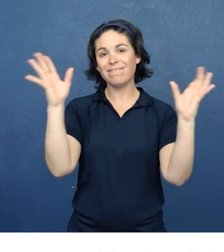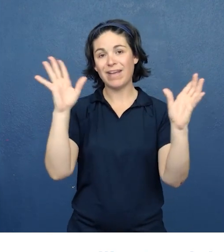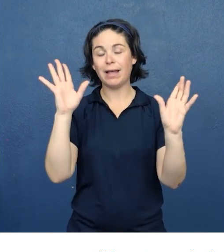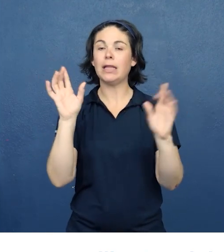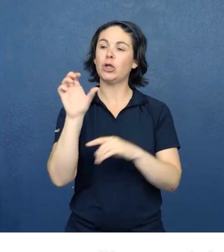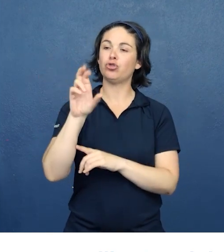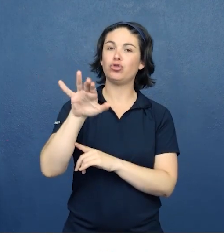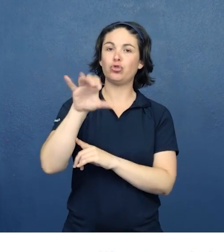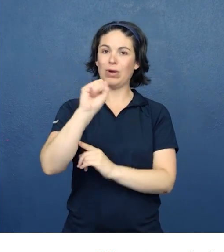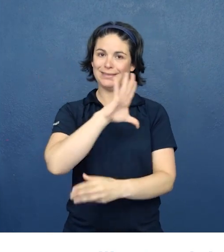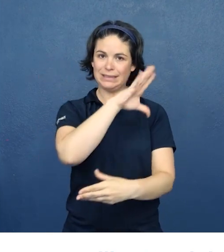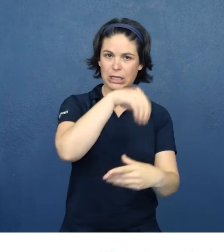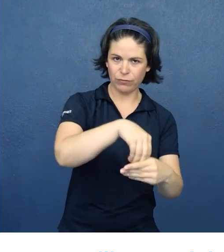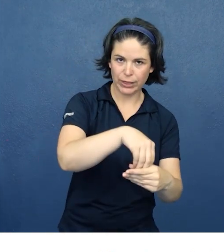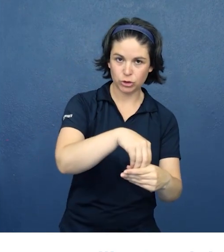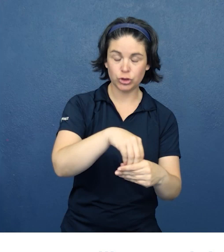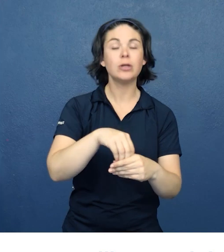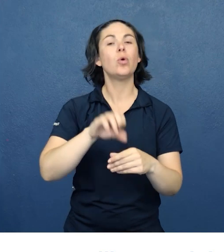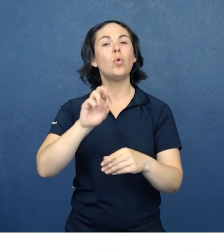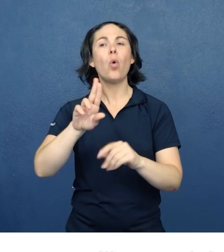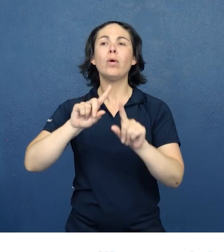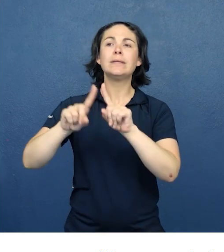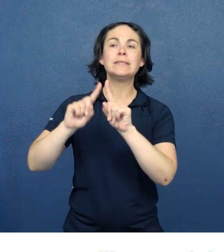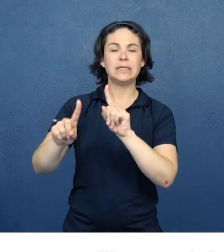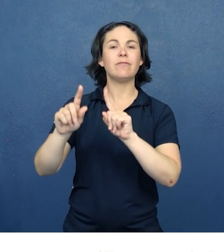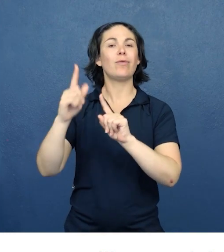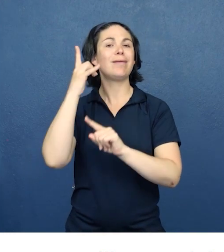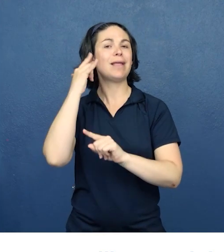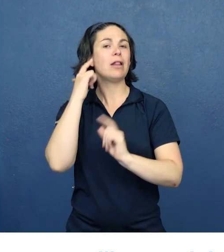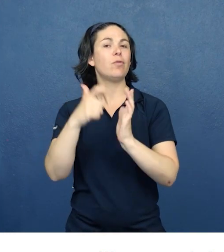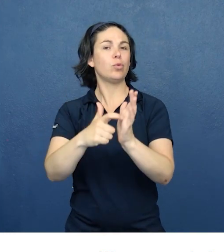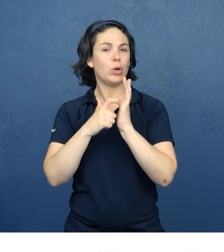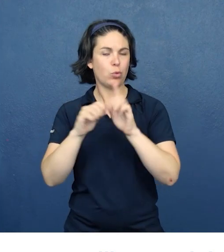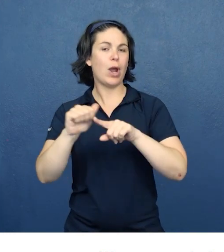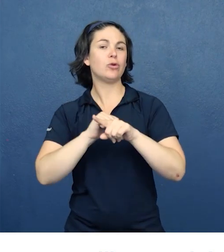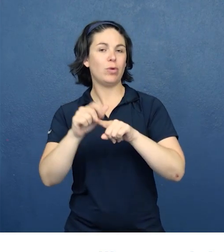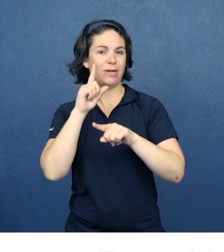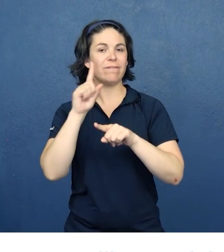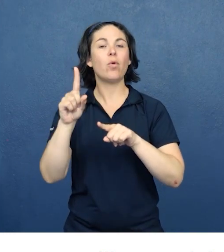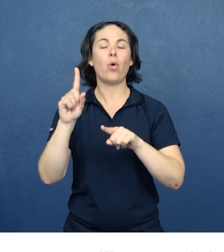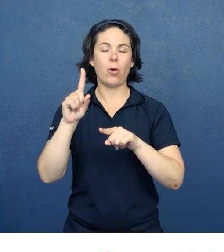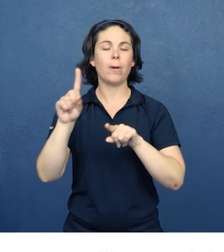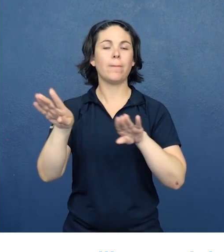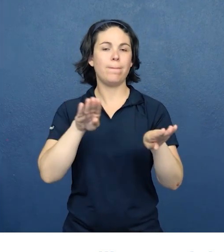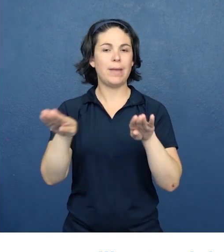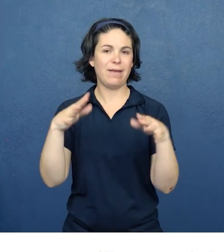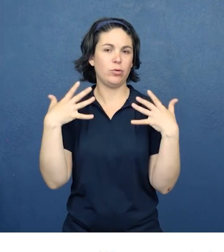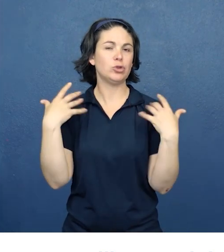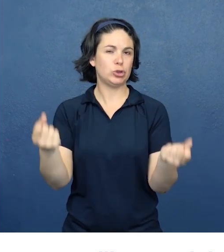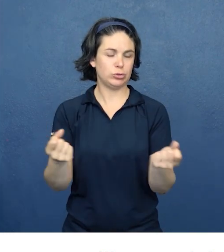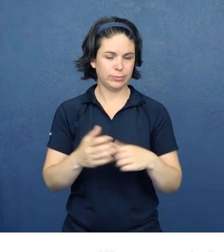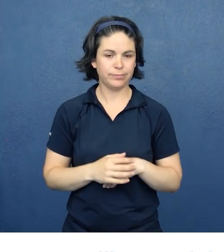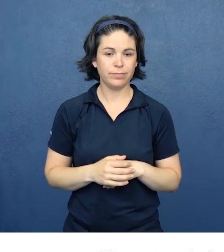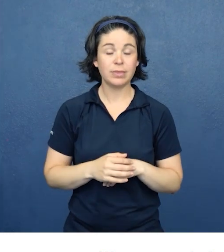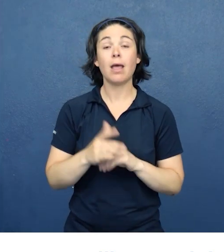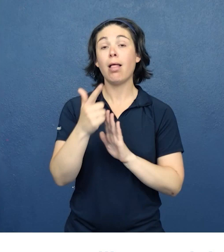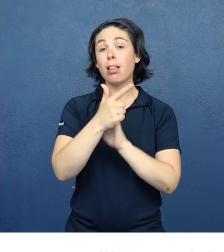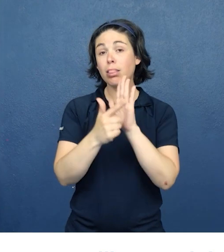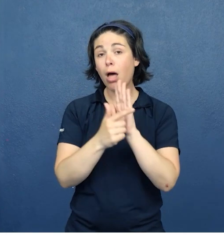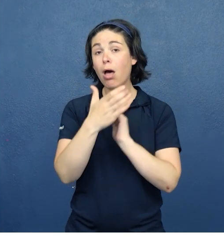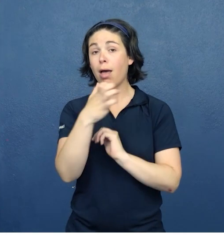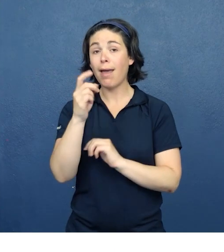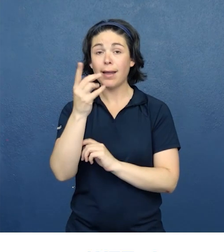crisis intervention or trainings required by California Board of Behavioral Services, such as law and